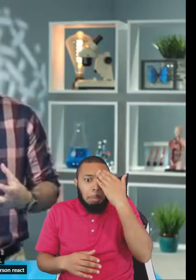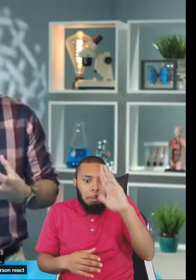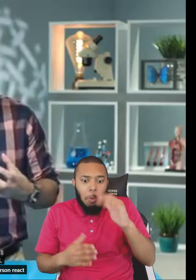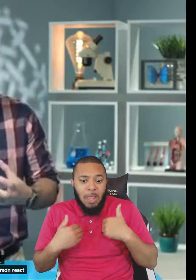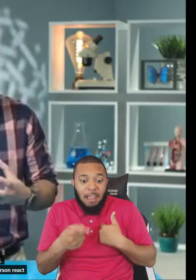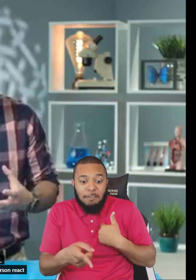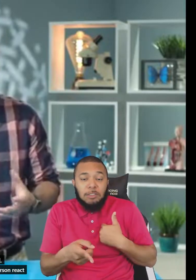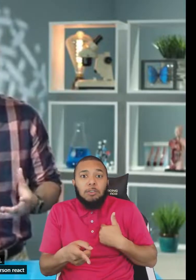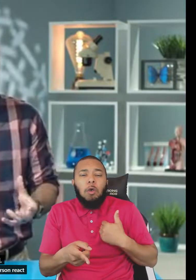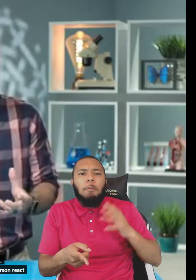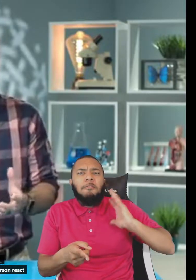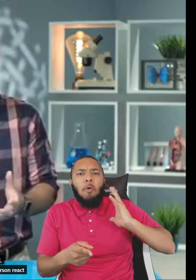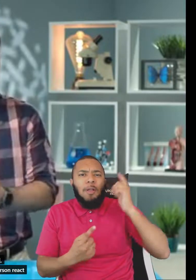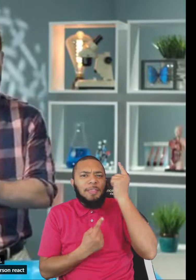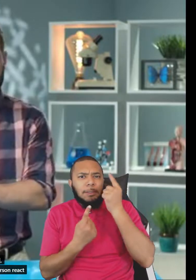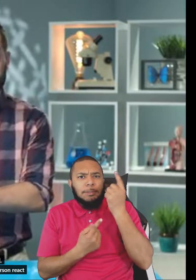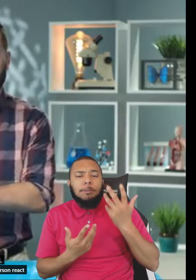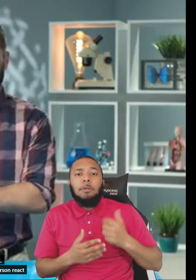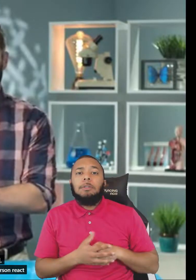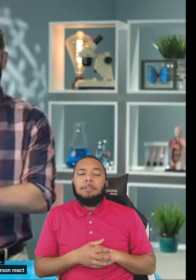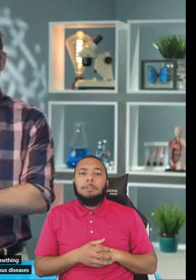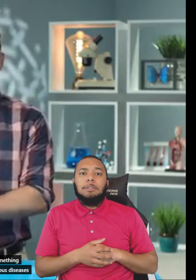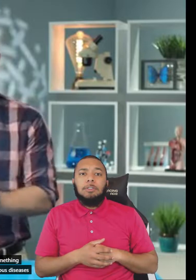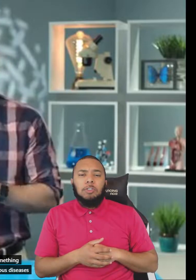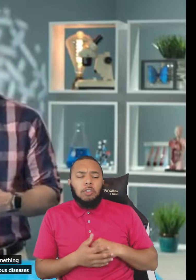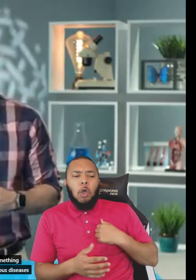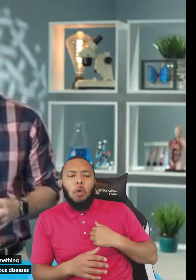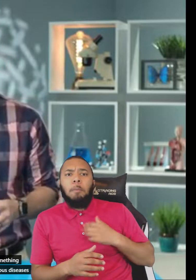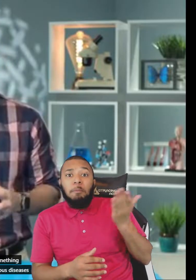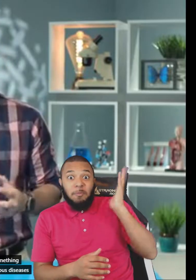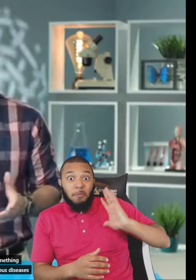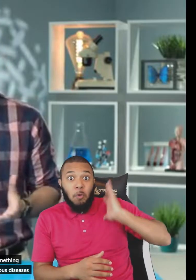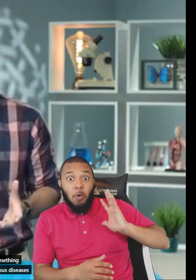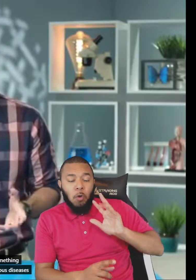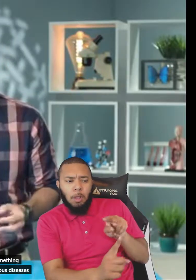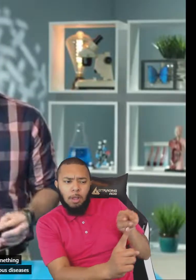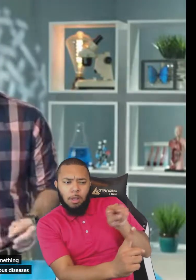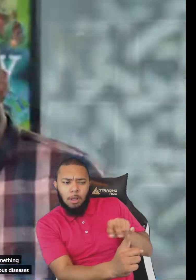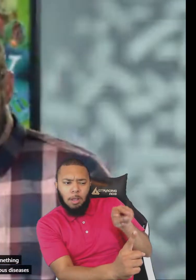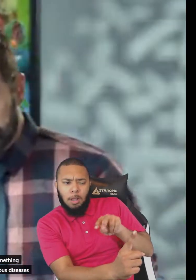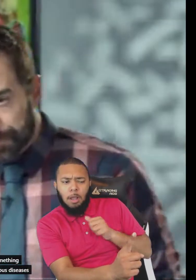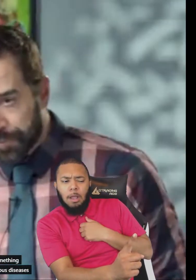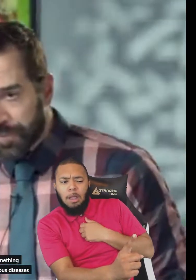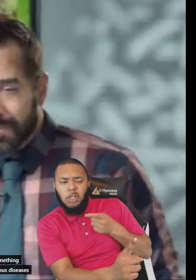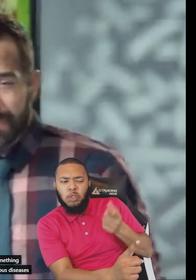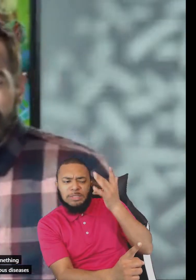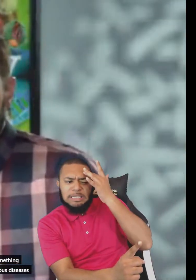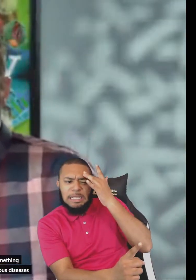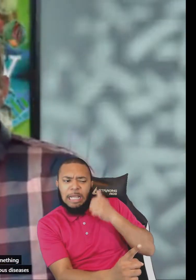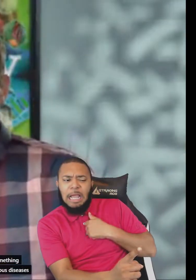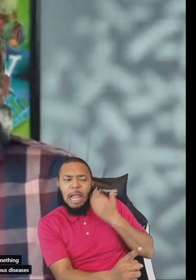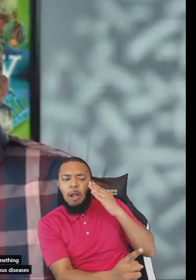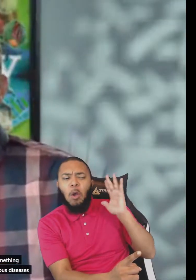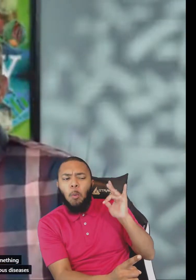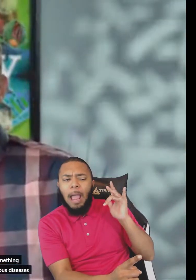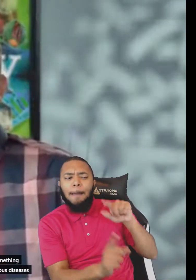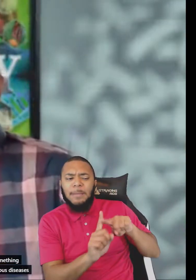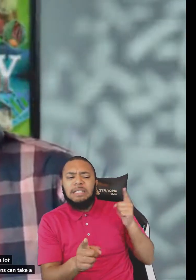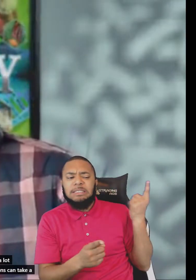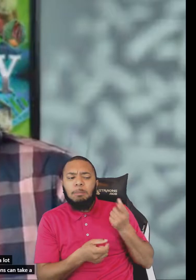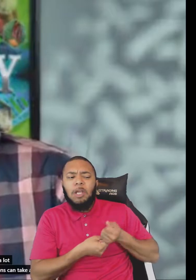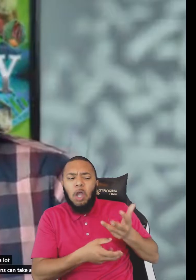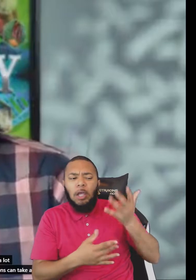said something is making this person react this way, and I think it's something that we cannot see. So infectious